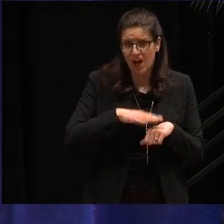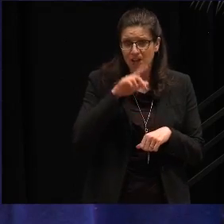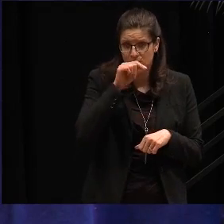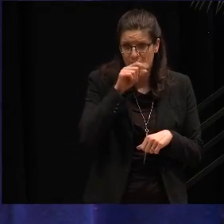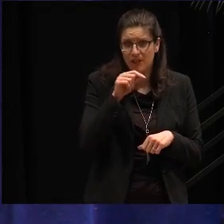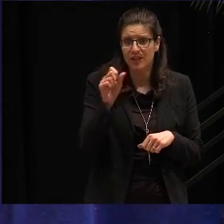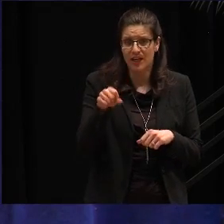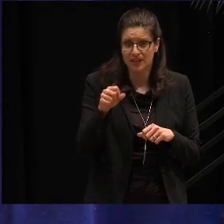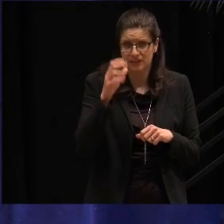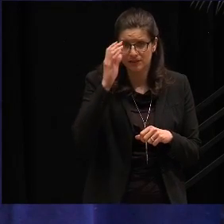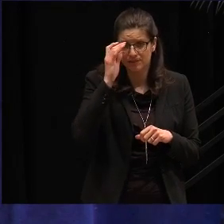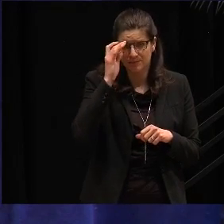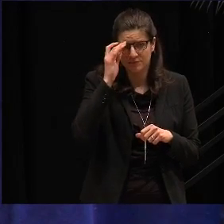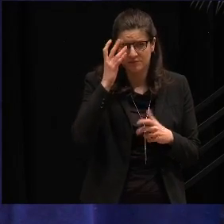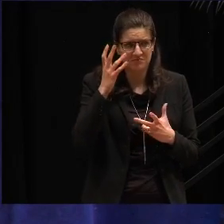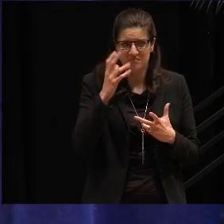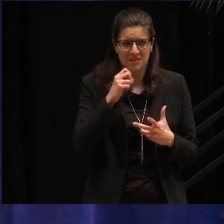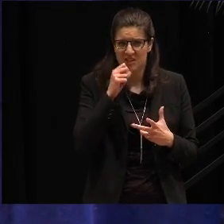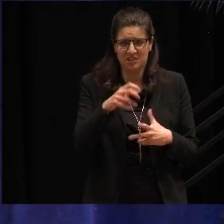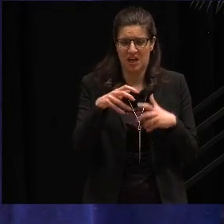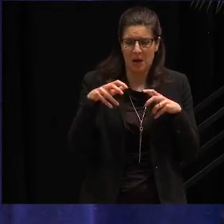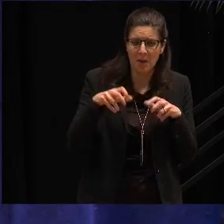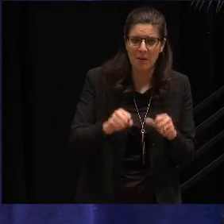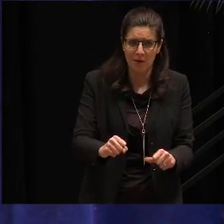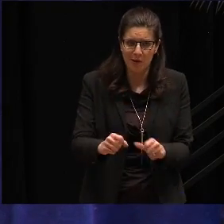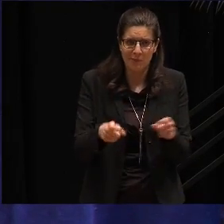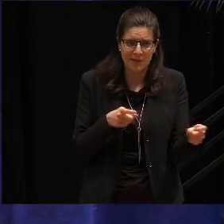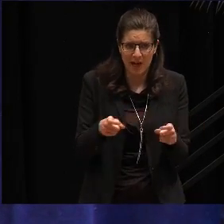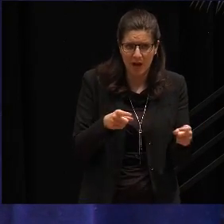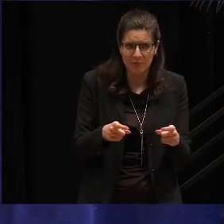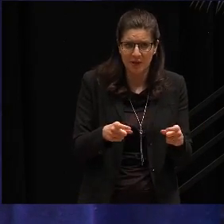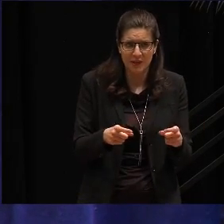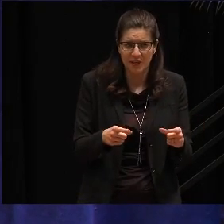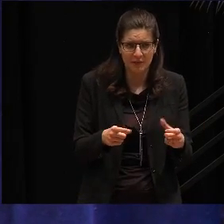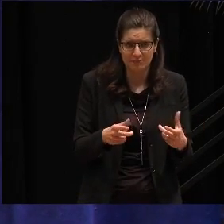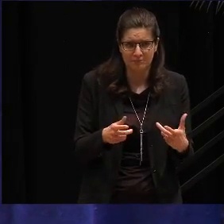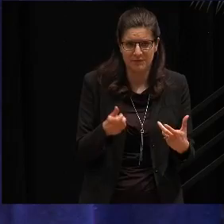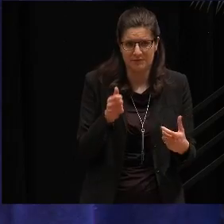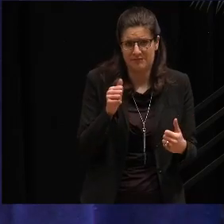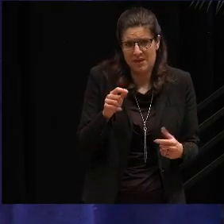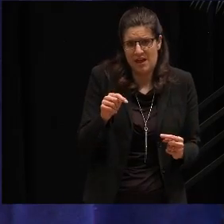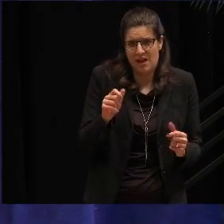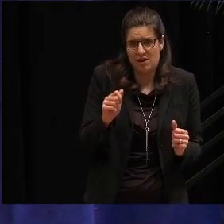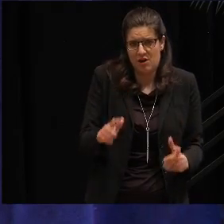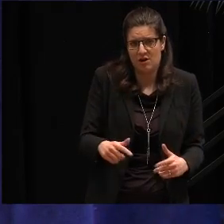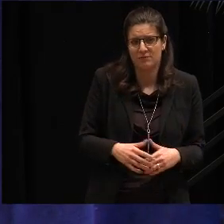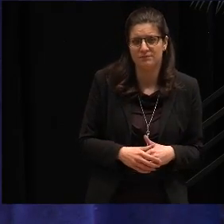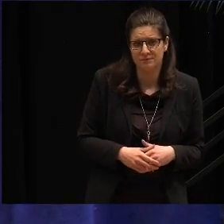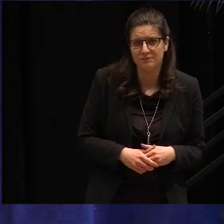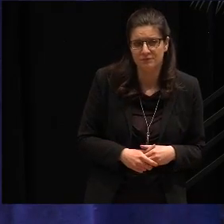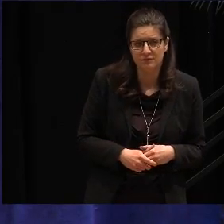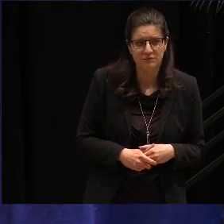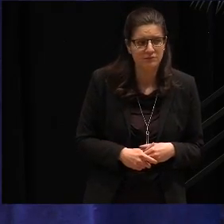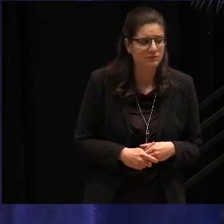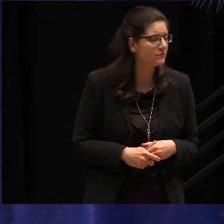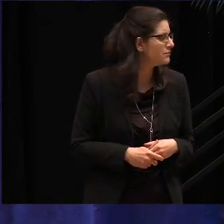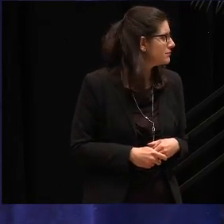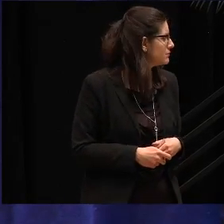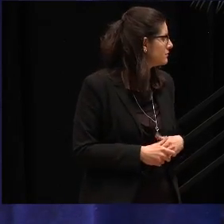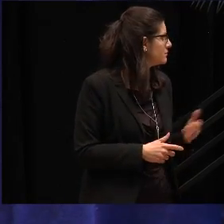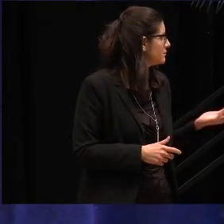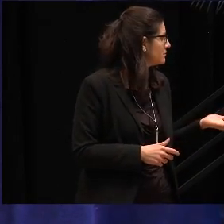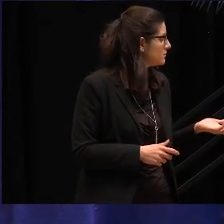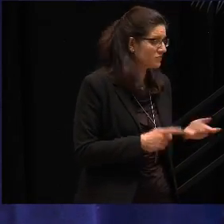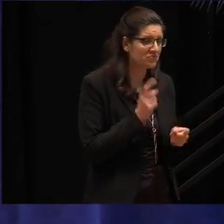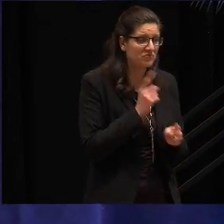don't think there's a monopoly by any stretch of viewpoints on that kind of platform. But that being said,